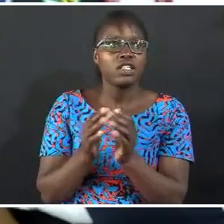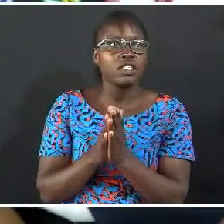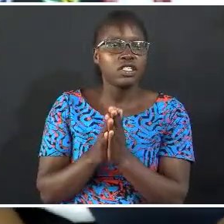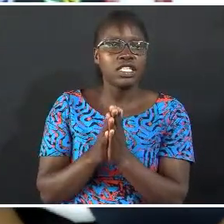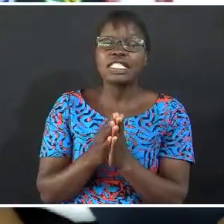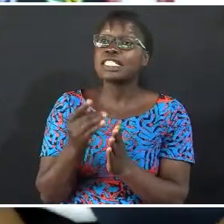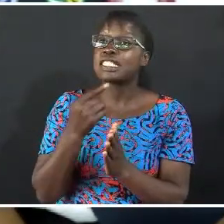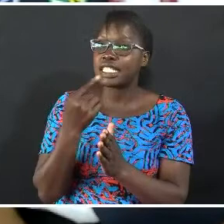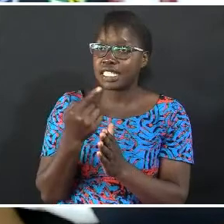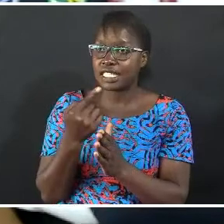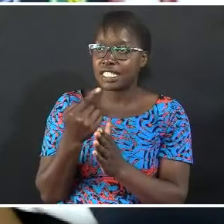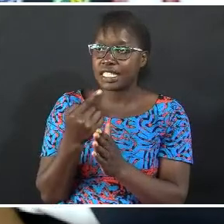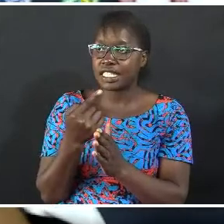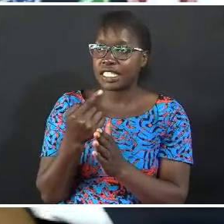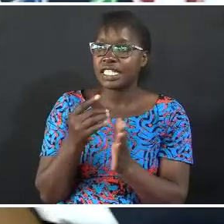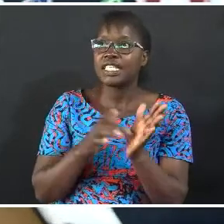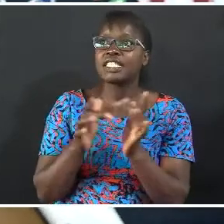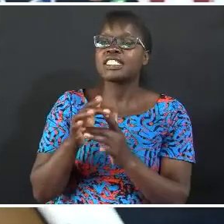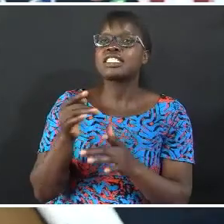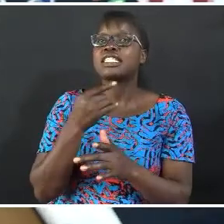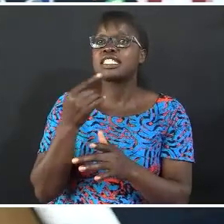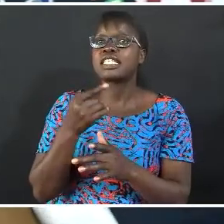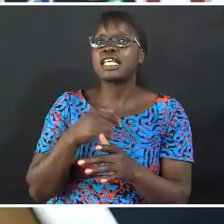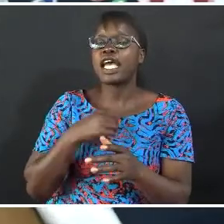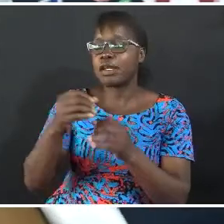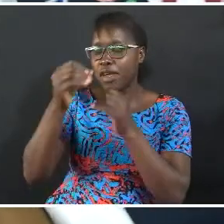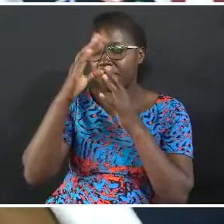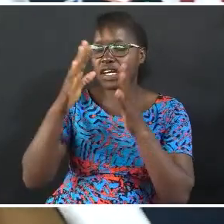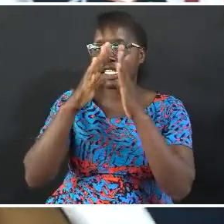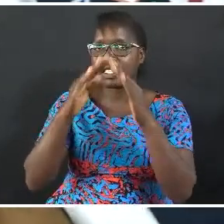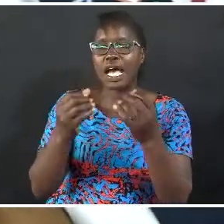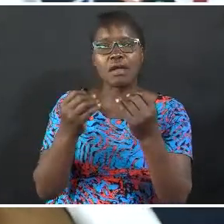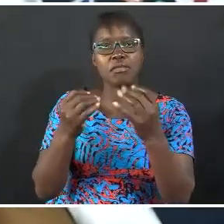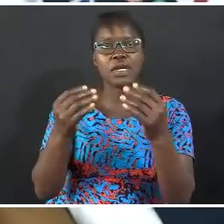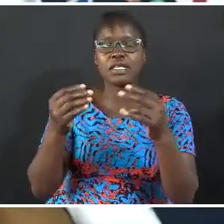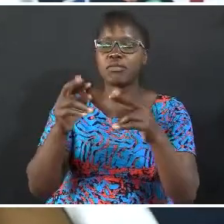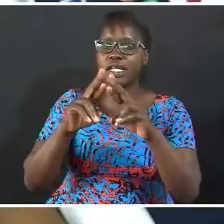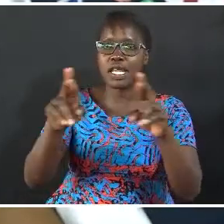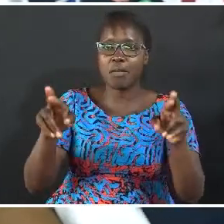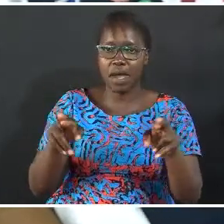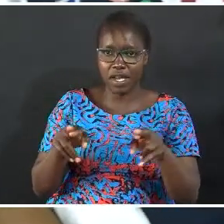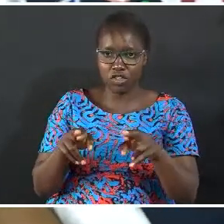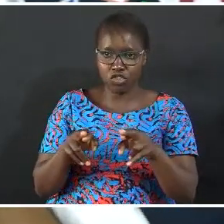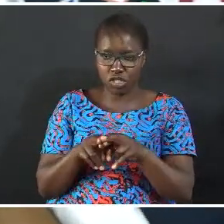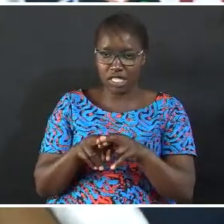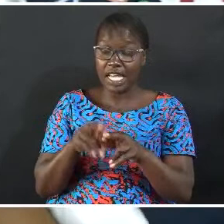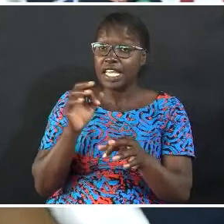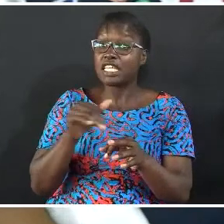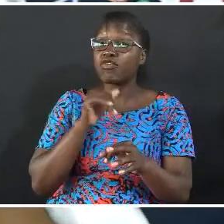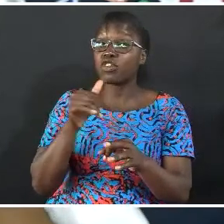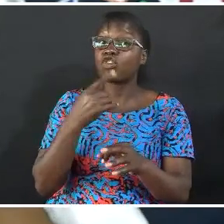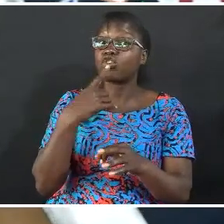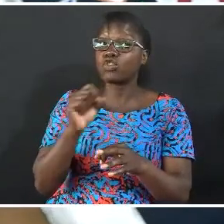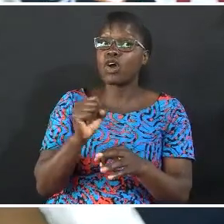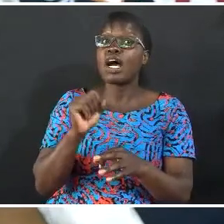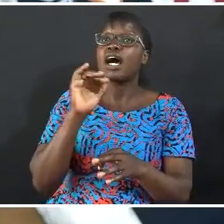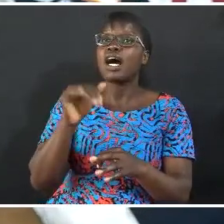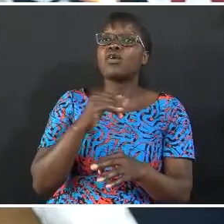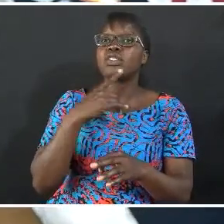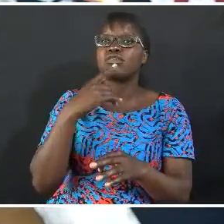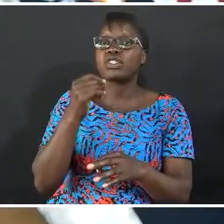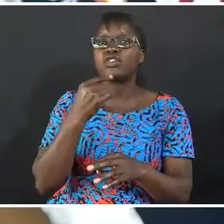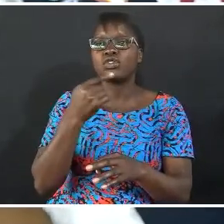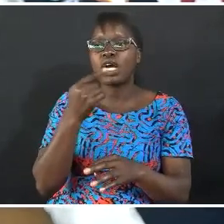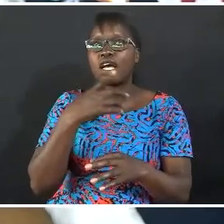John chapter 14 verse 2, it says, Jesus said, "In my Father's house are many mansions. If it were not so, I go